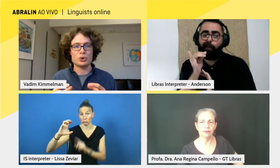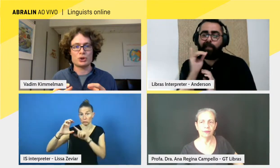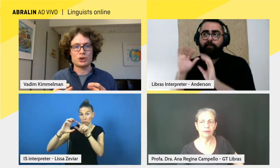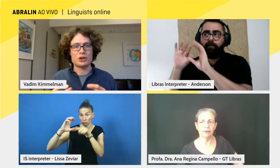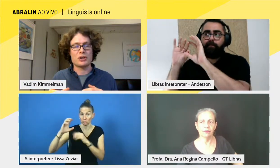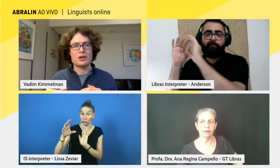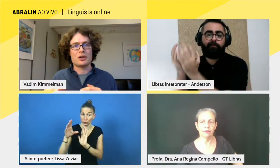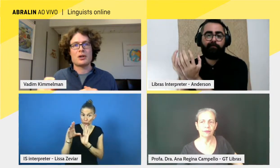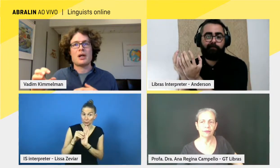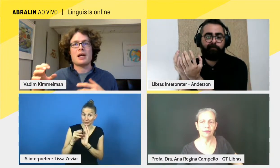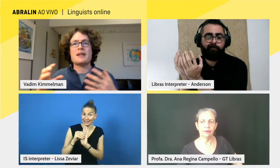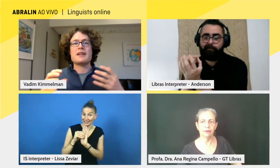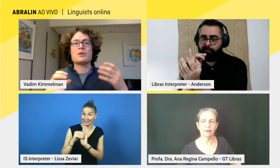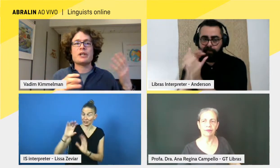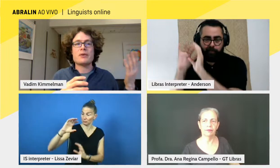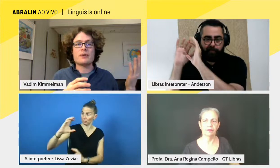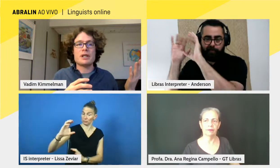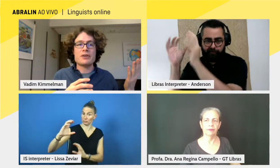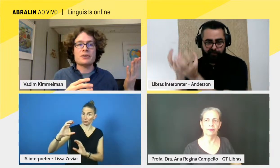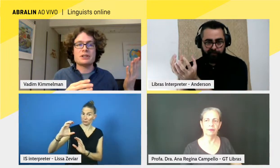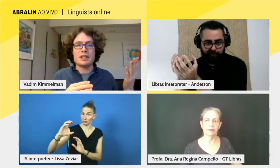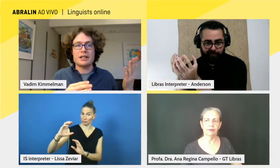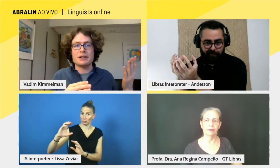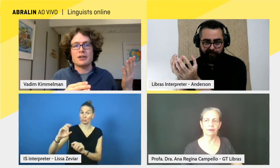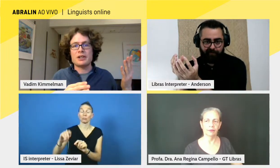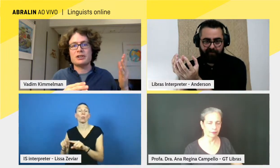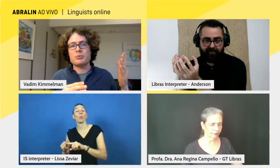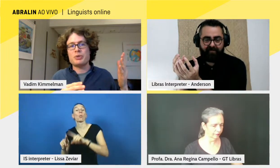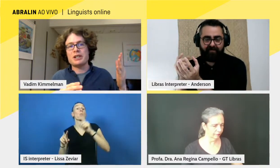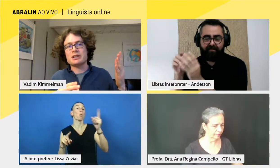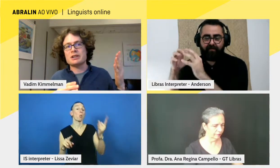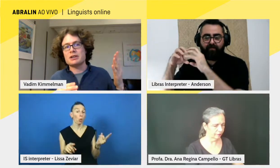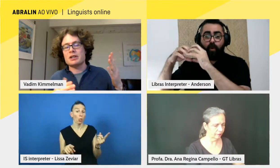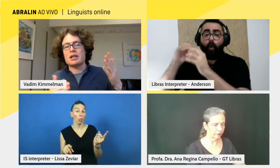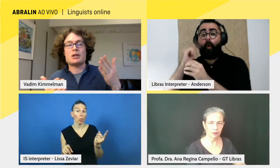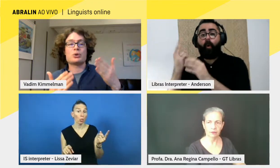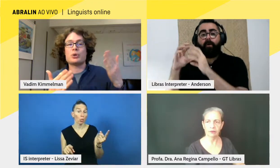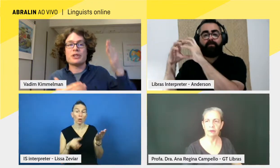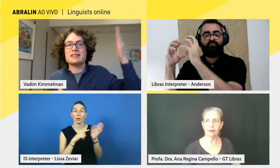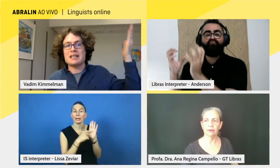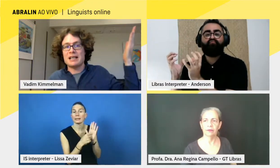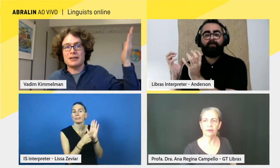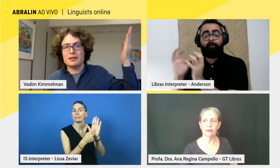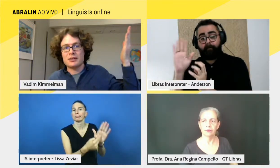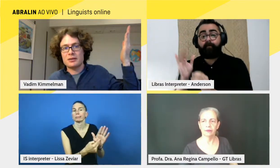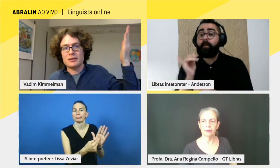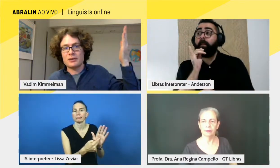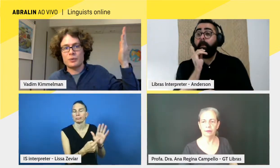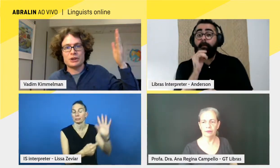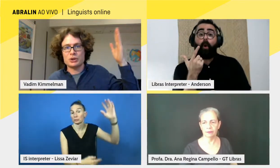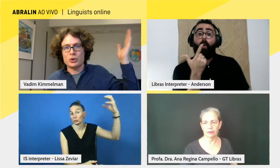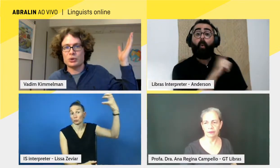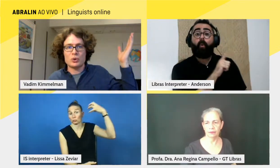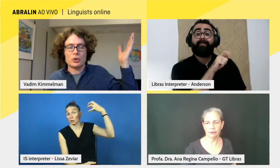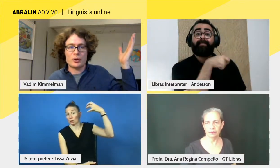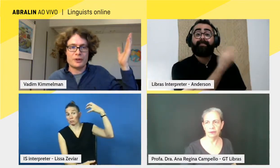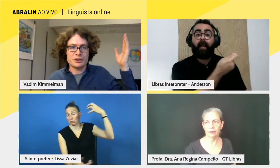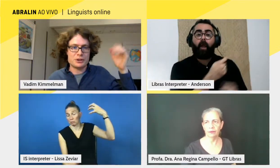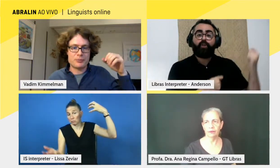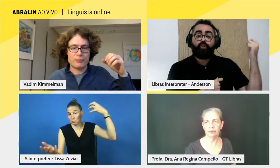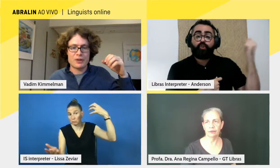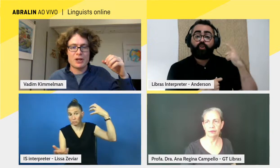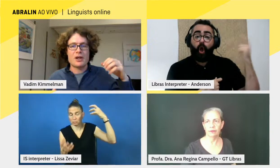The fruit. And then we have another sign that depicts, I don't know, the sun, which is